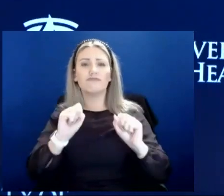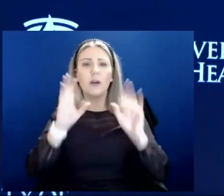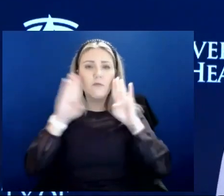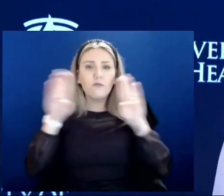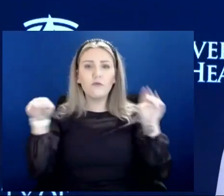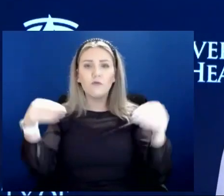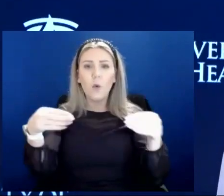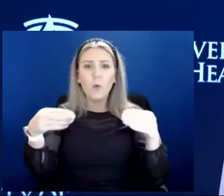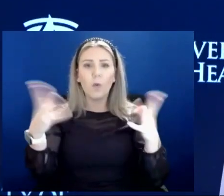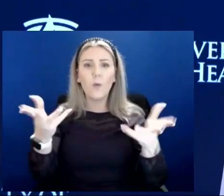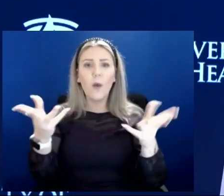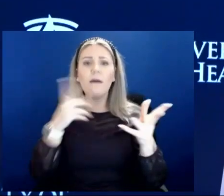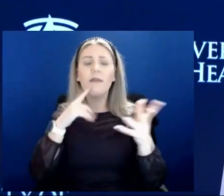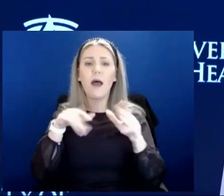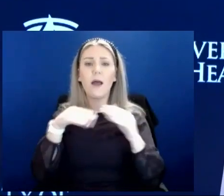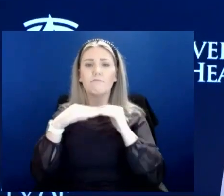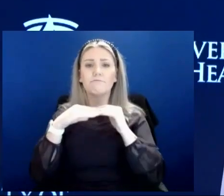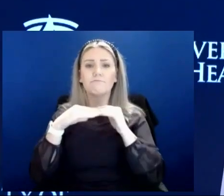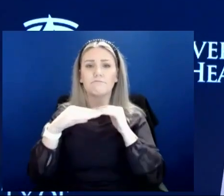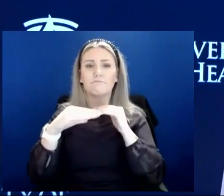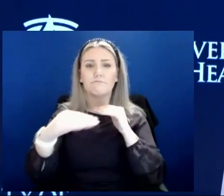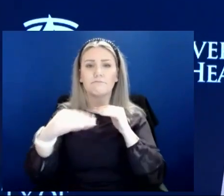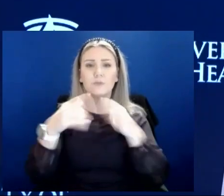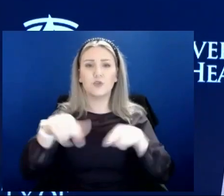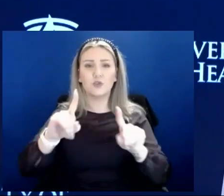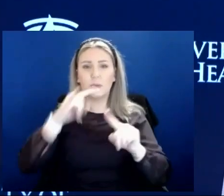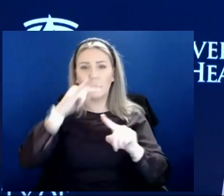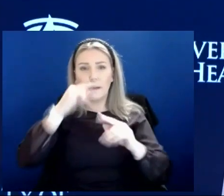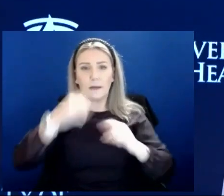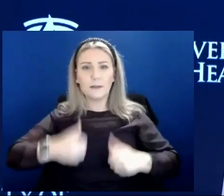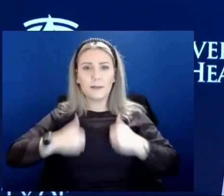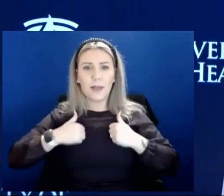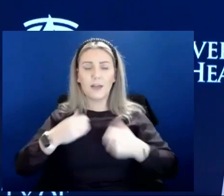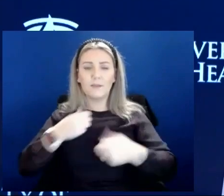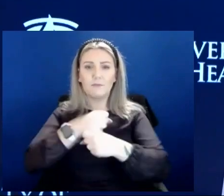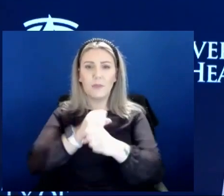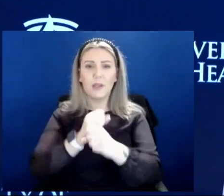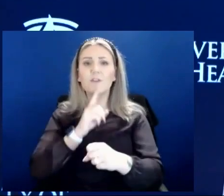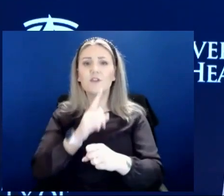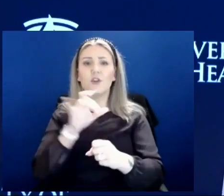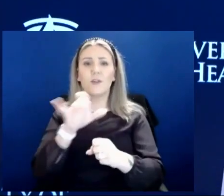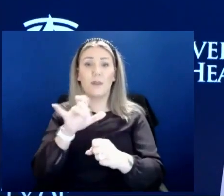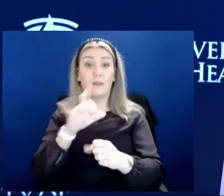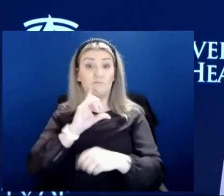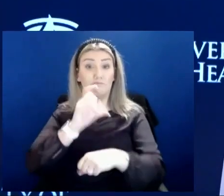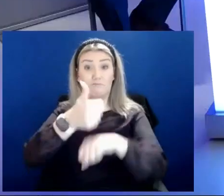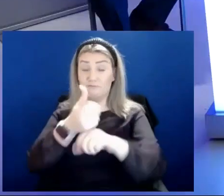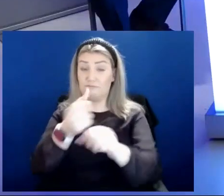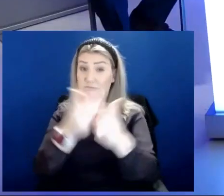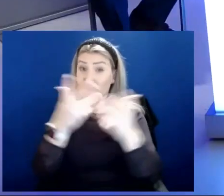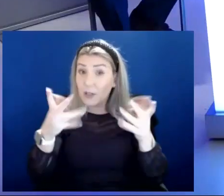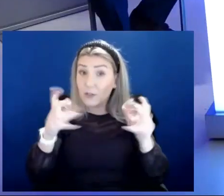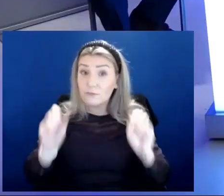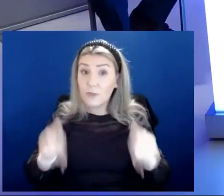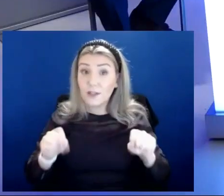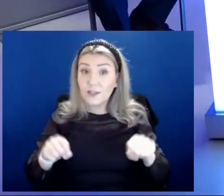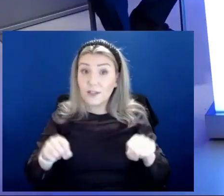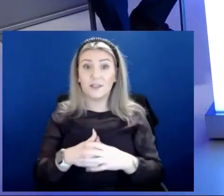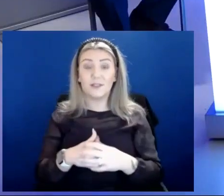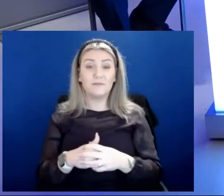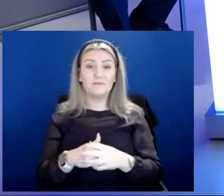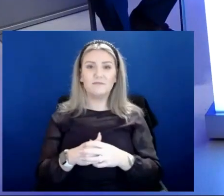that stability in kids' lives and making sure that that's in place as much as possible. All right, let's talk about adults. How are they